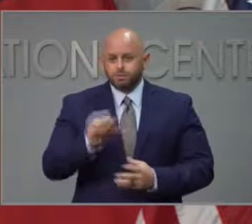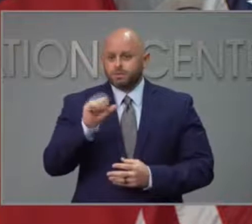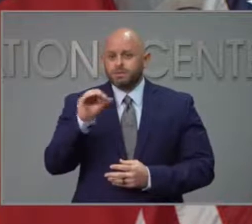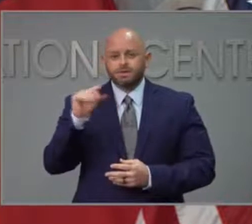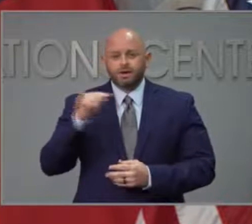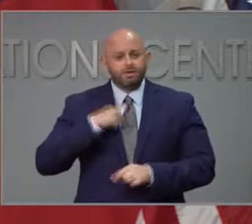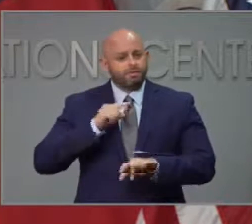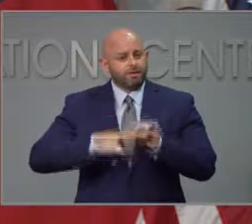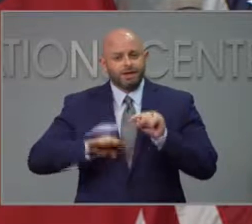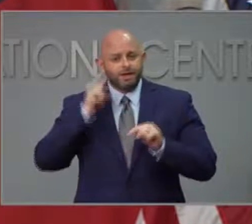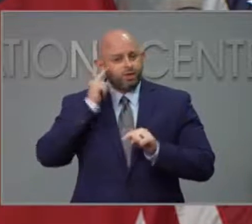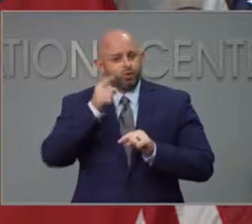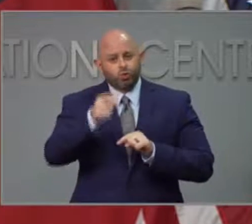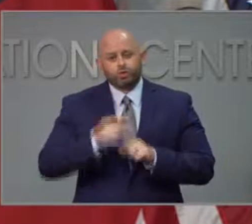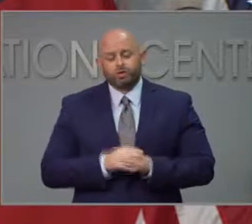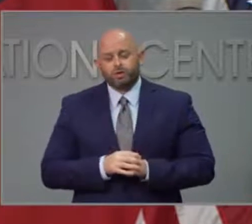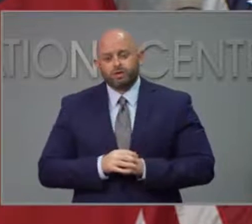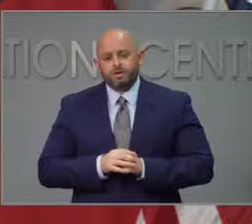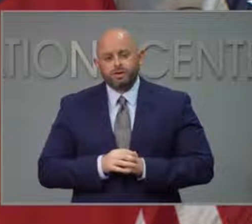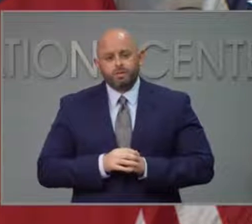Scott, I'm unable to hear you.